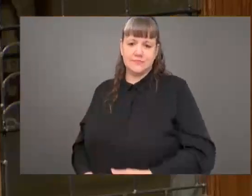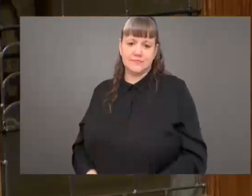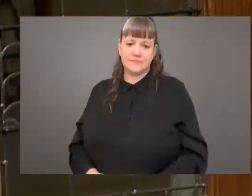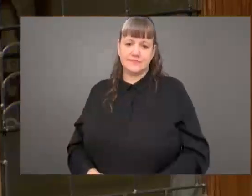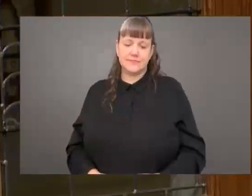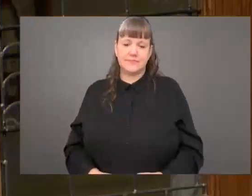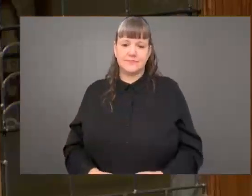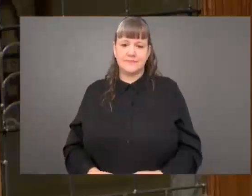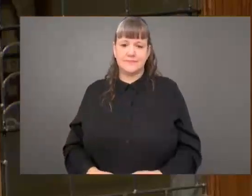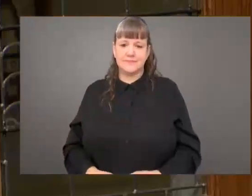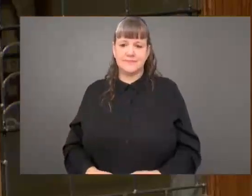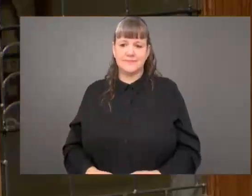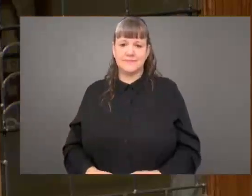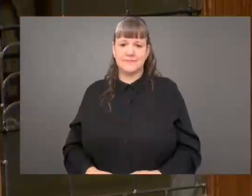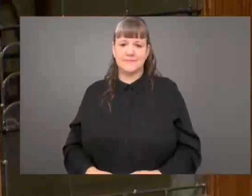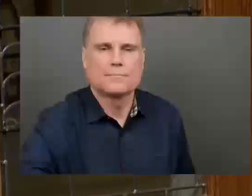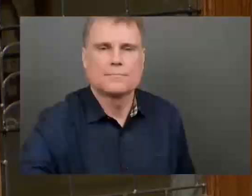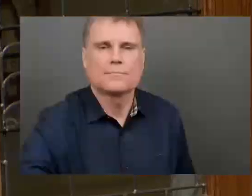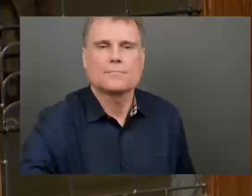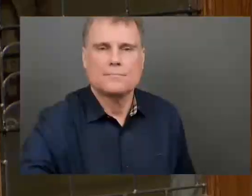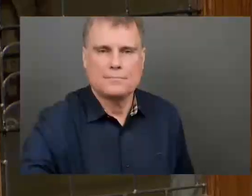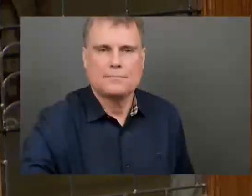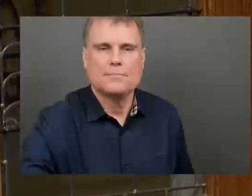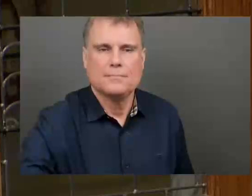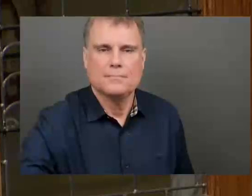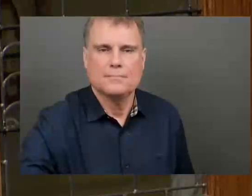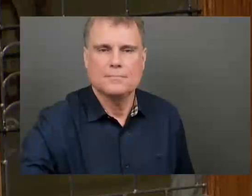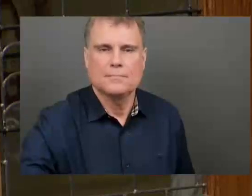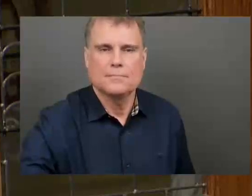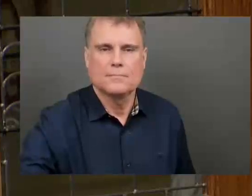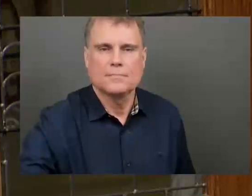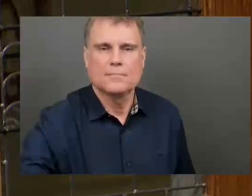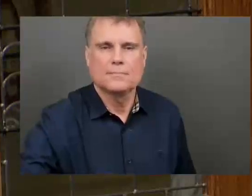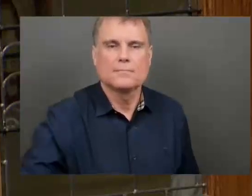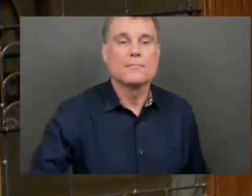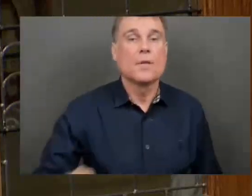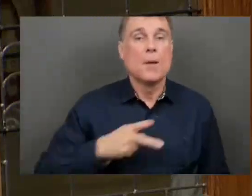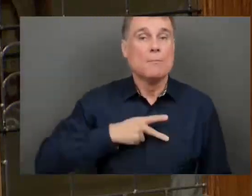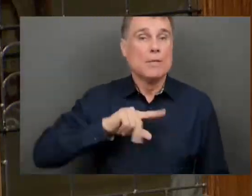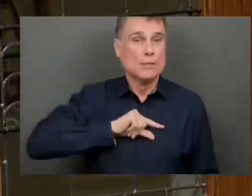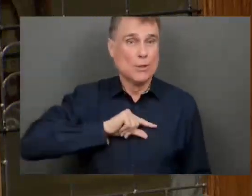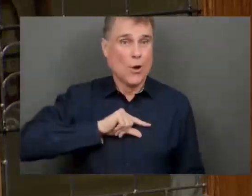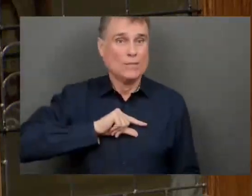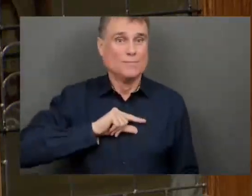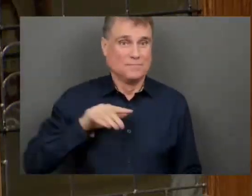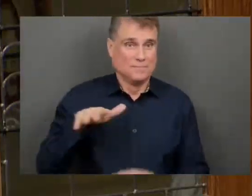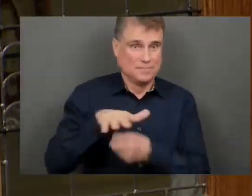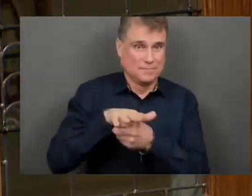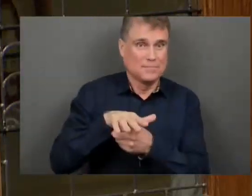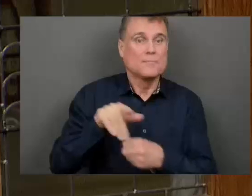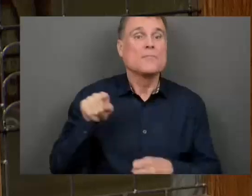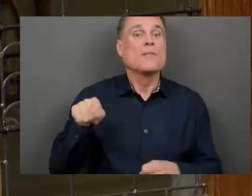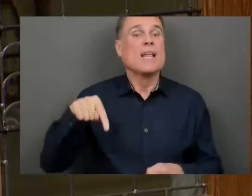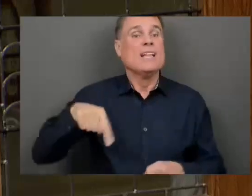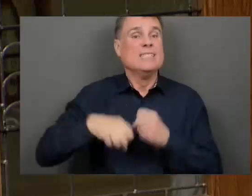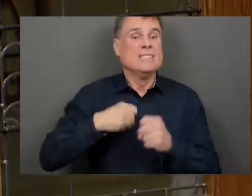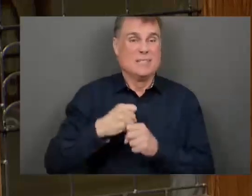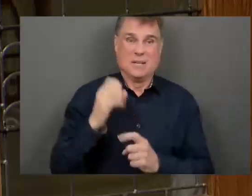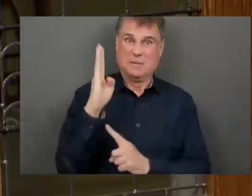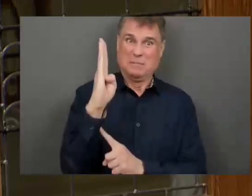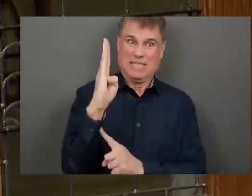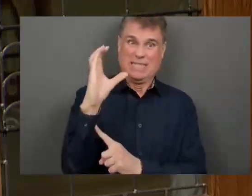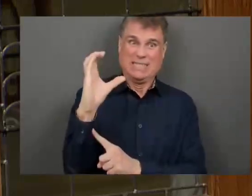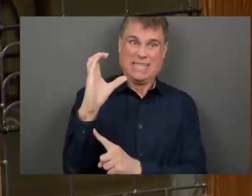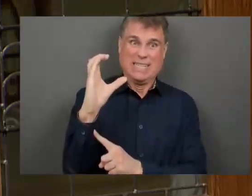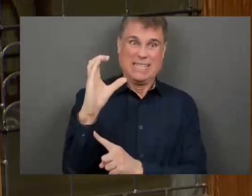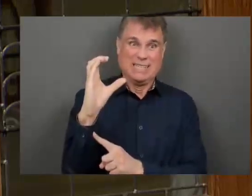again. This year, British Columbia received an F for poverty, an F for housing, and an